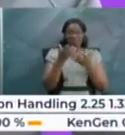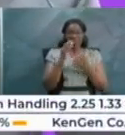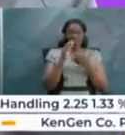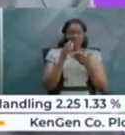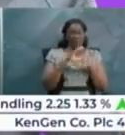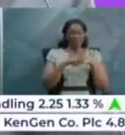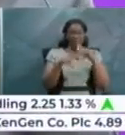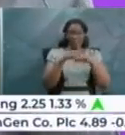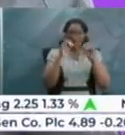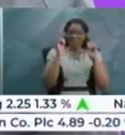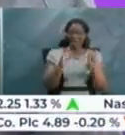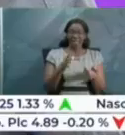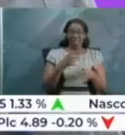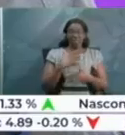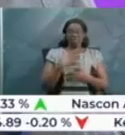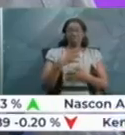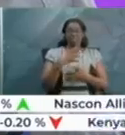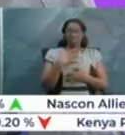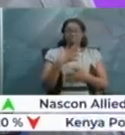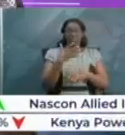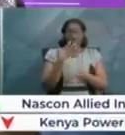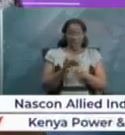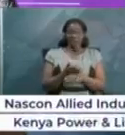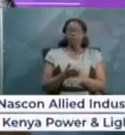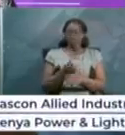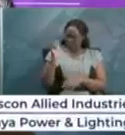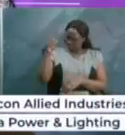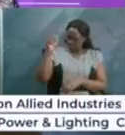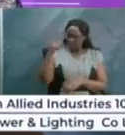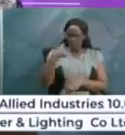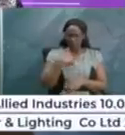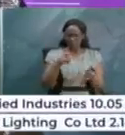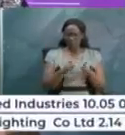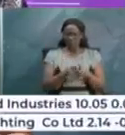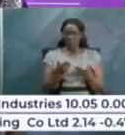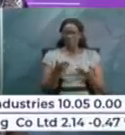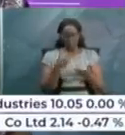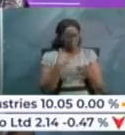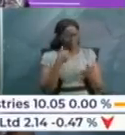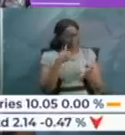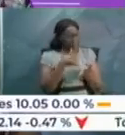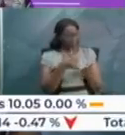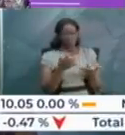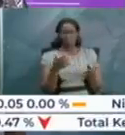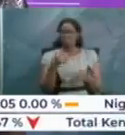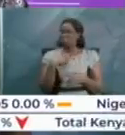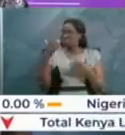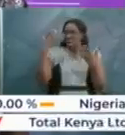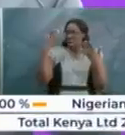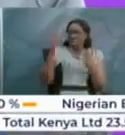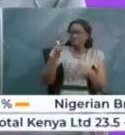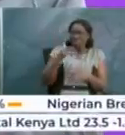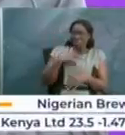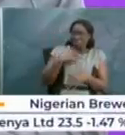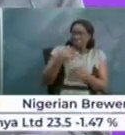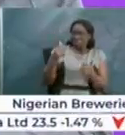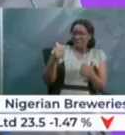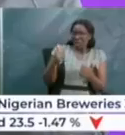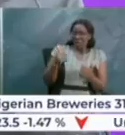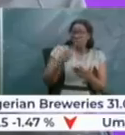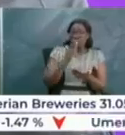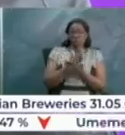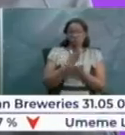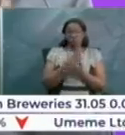They have a hard time breathing. Yes, especially, it's true. I struggle sometimes in that mask. I didn't even notice. I mean, especially asthmatic